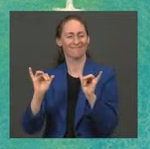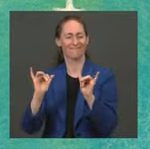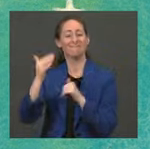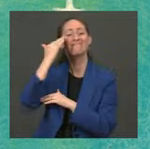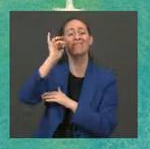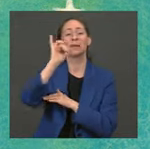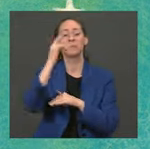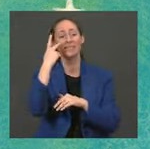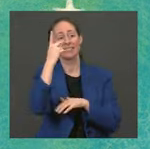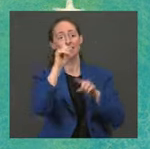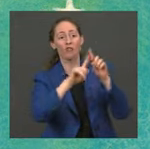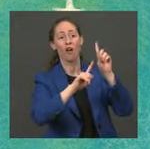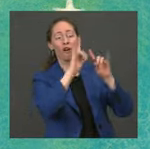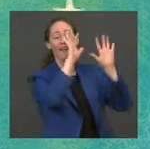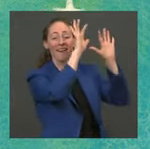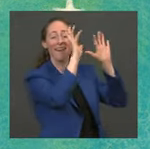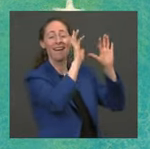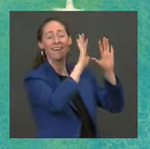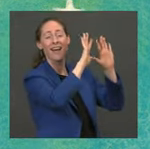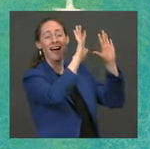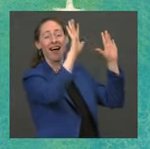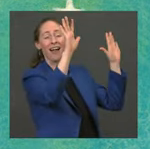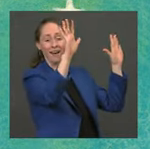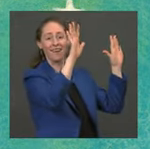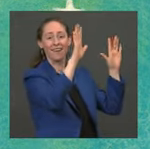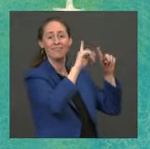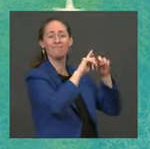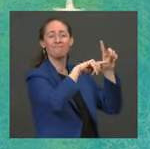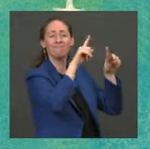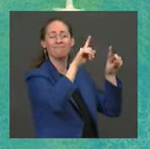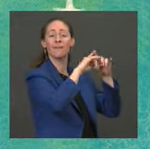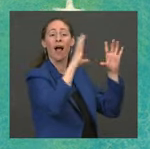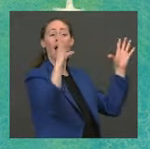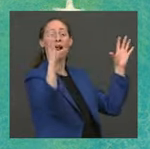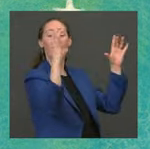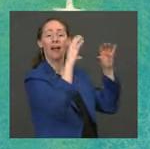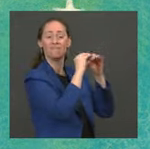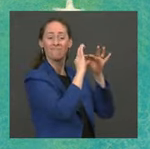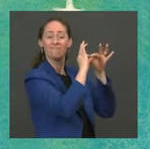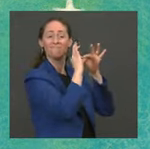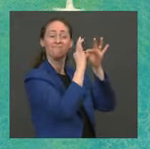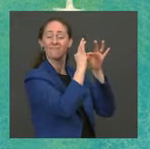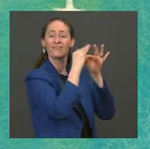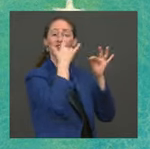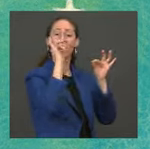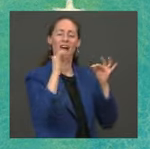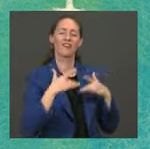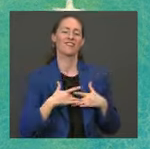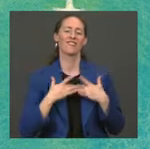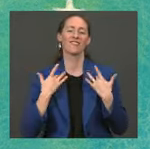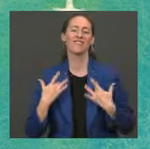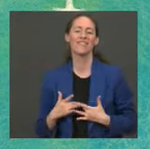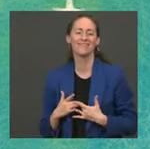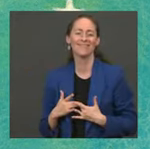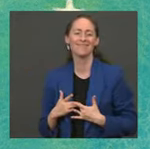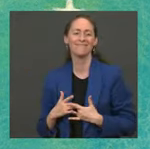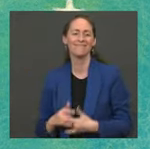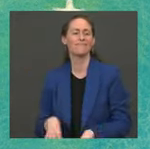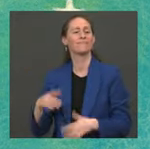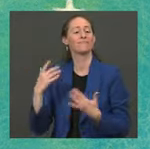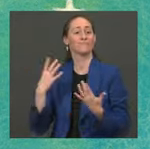heart. That is what I wanted to reflect in our White House this year. In